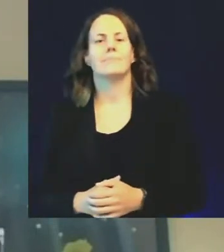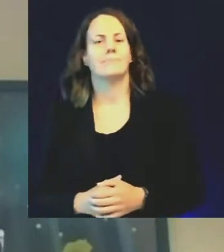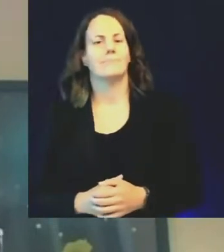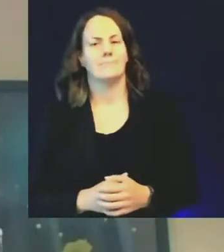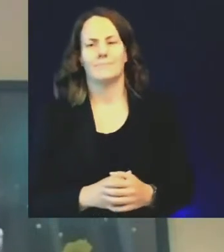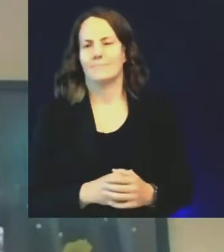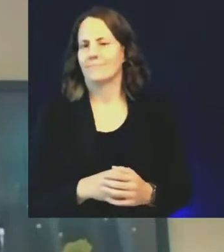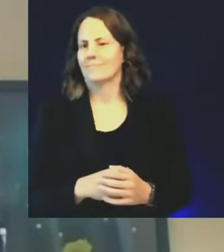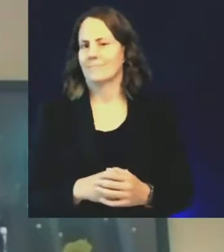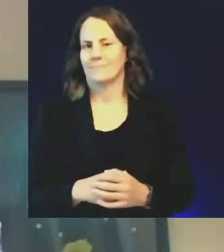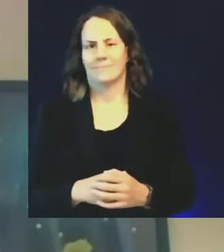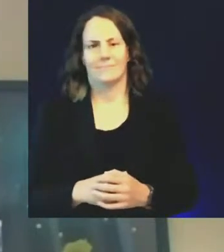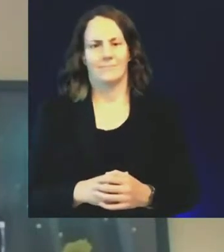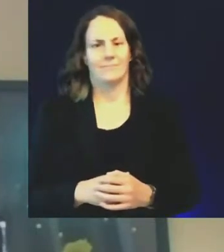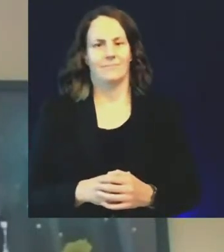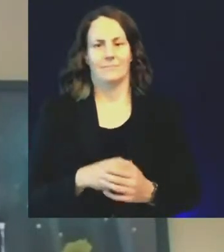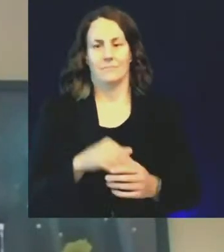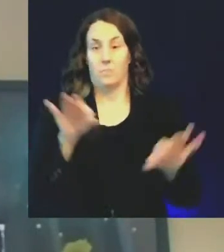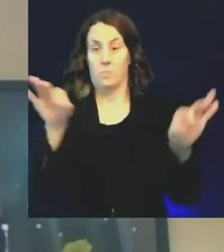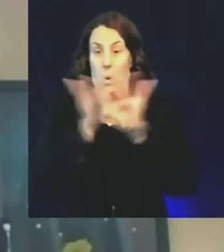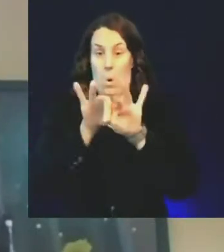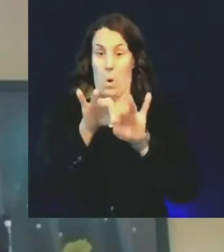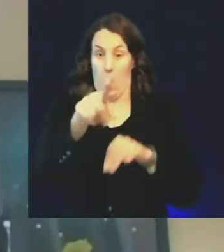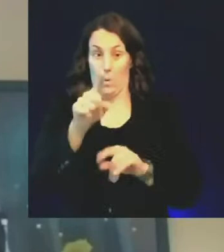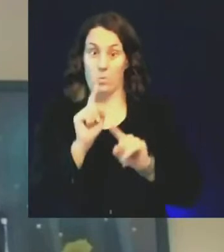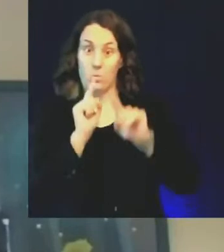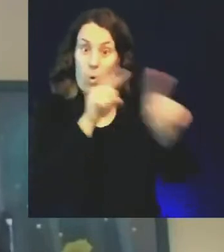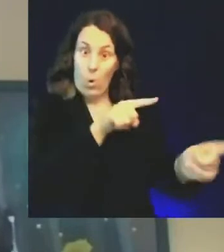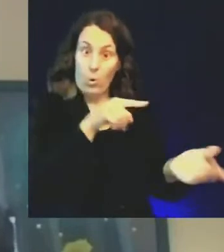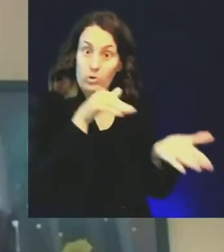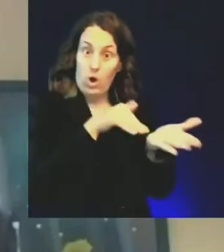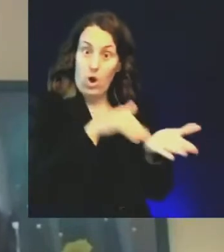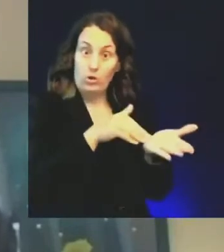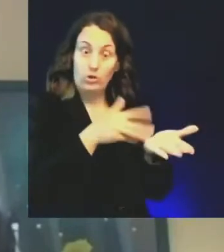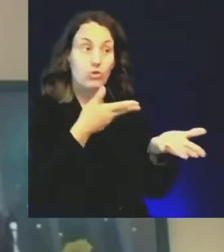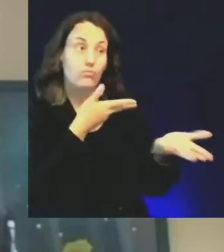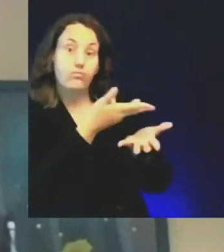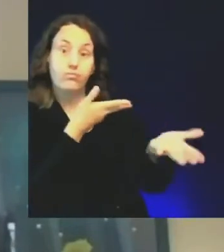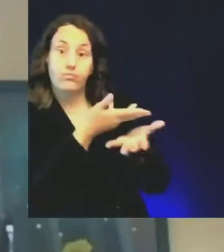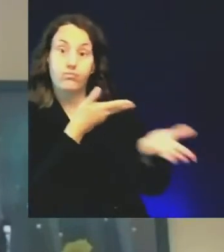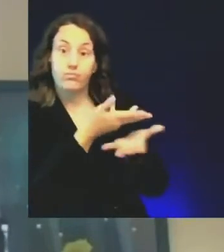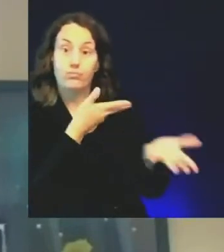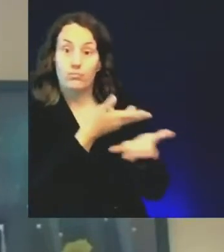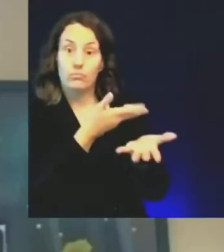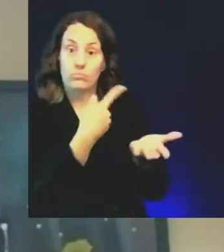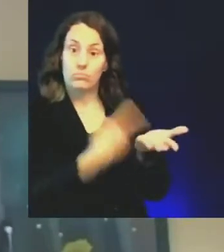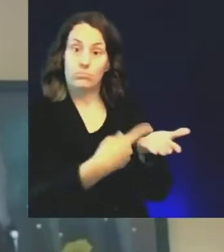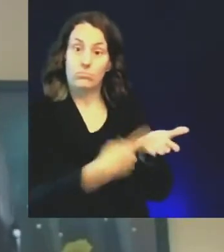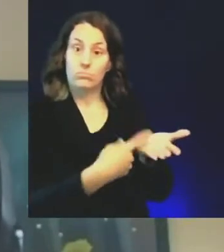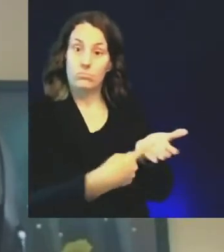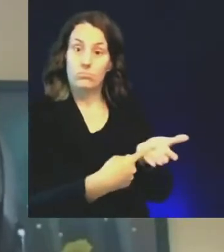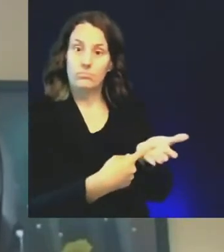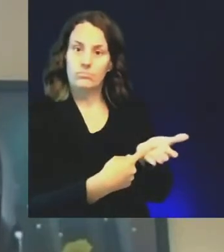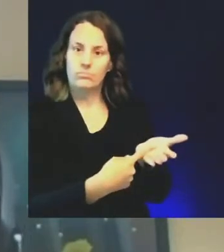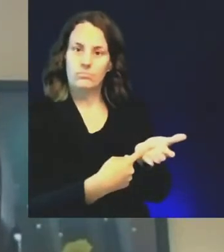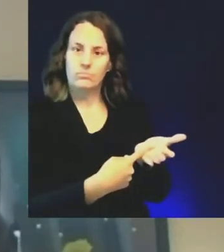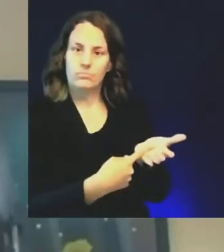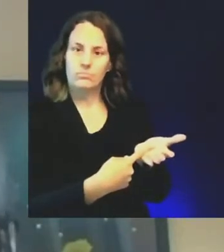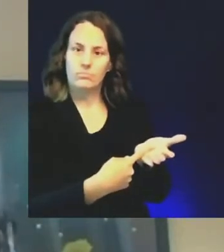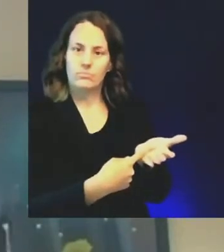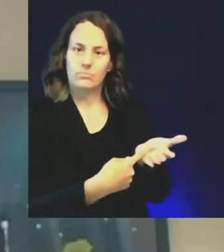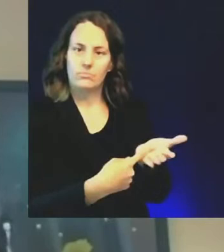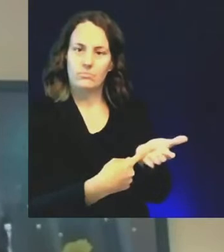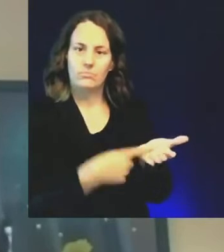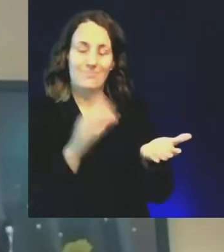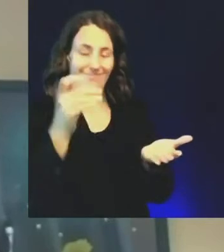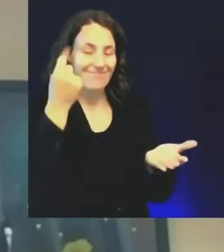heard from a lot of people that they're waiting for the vaccines to be fully licensed. And I know the FDA,